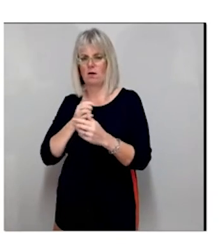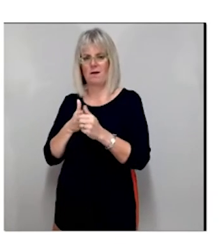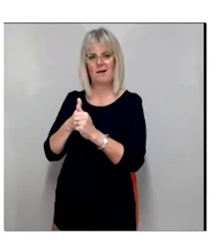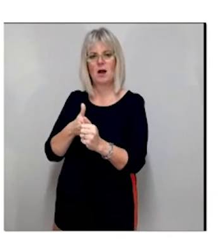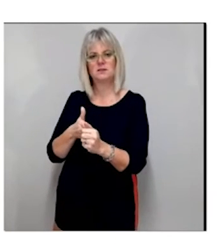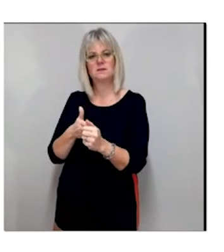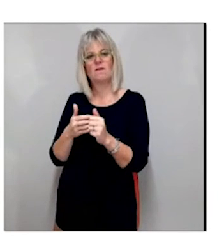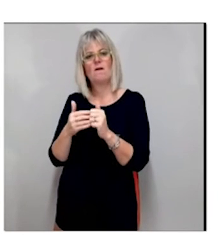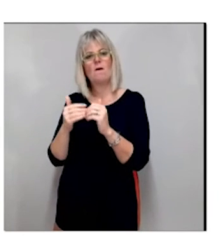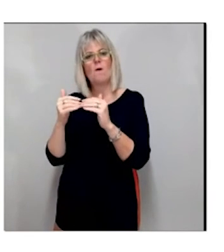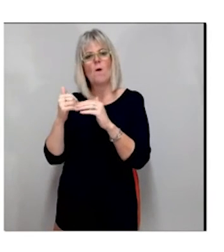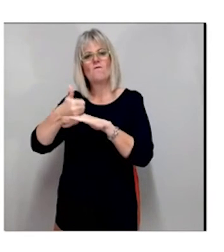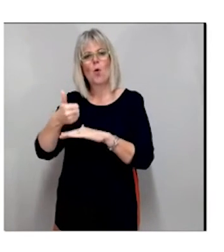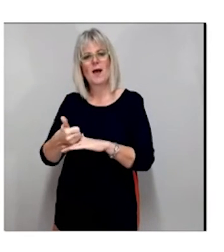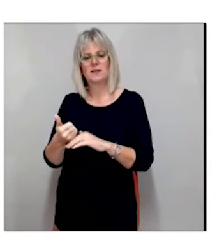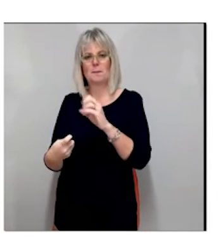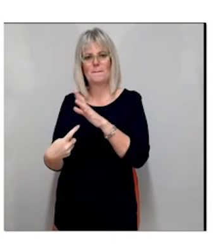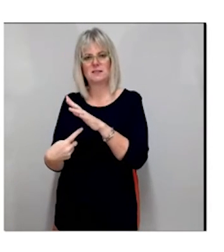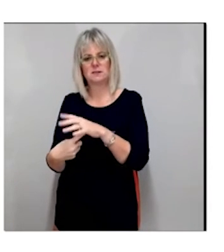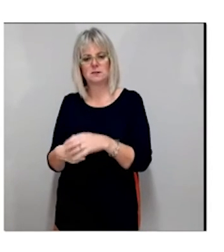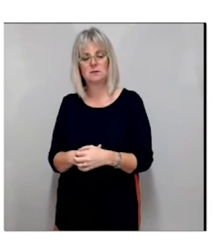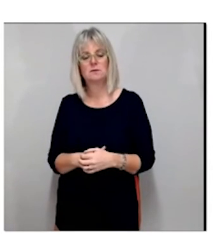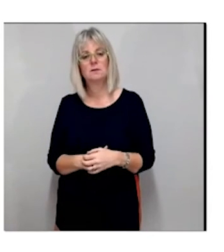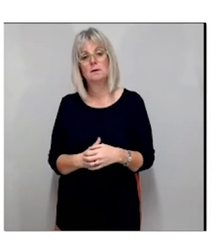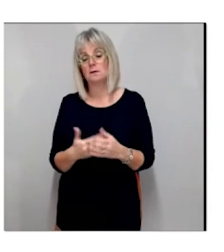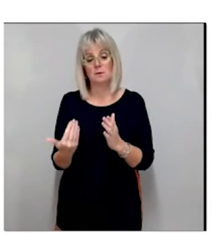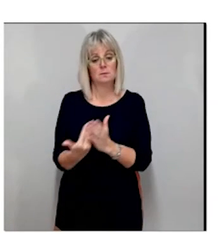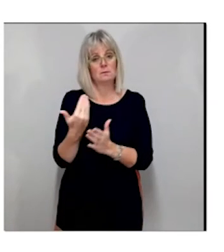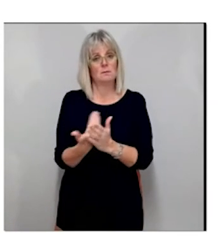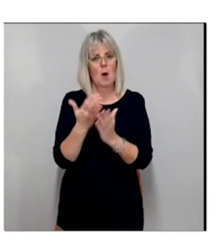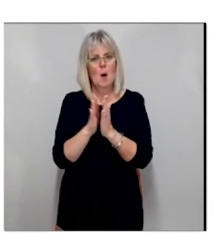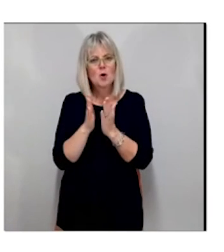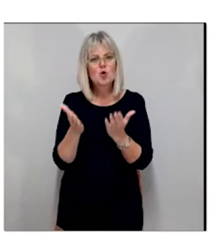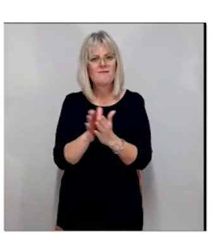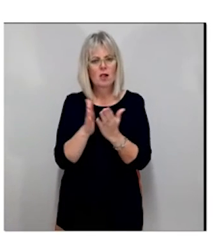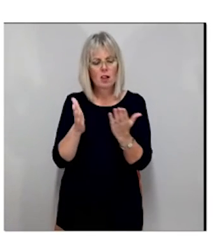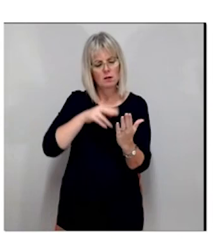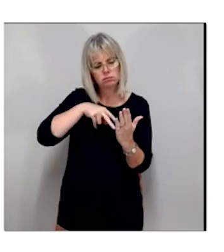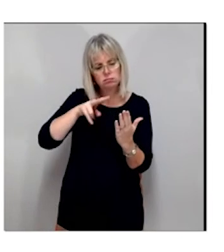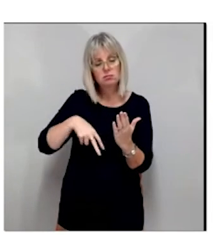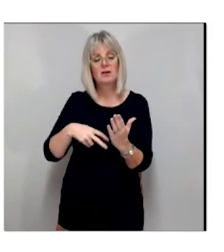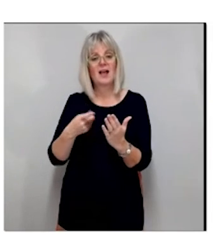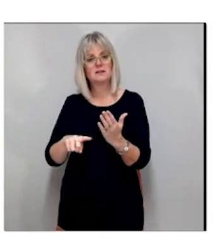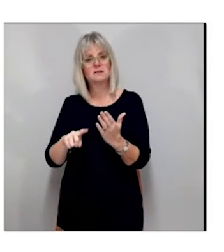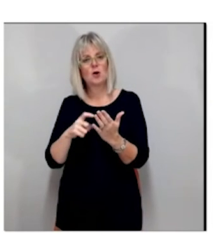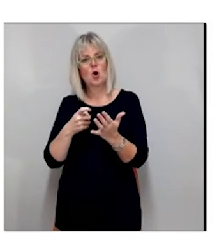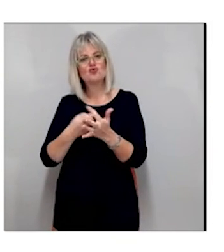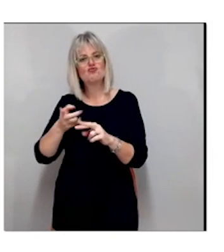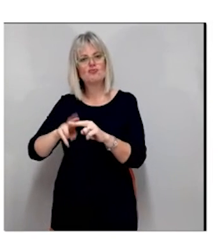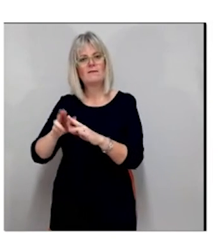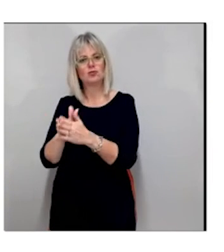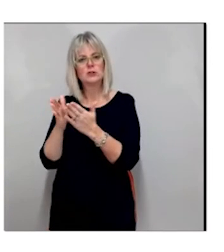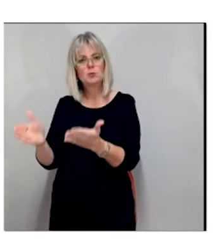and contemporary novels have been and continue to be produced, together with reference books and instruction